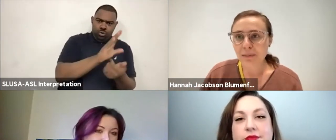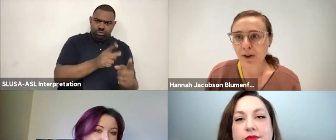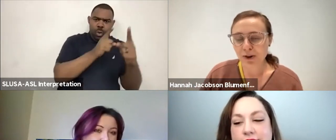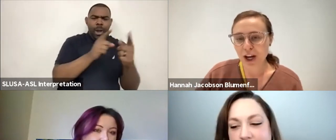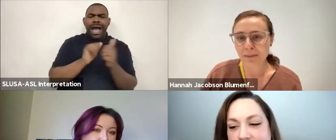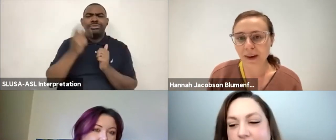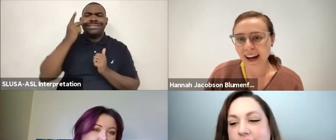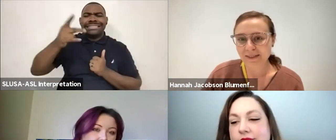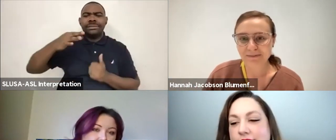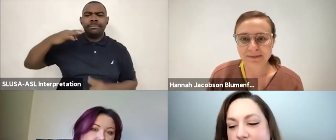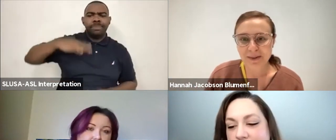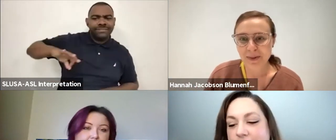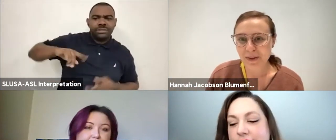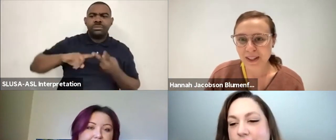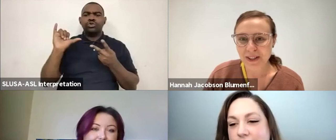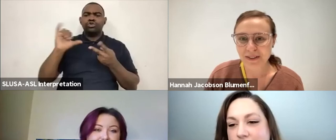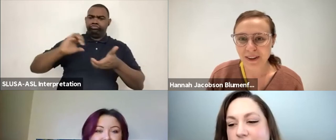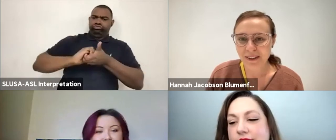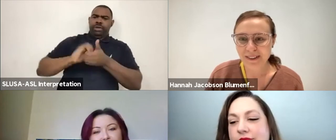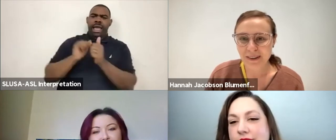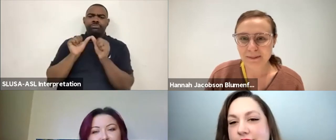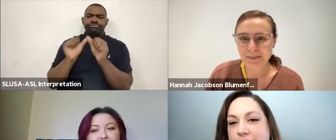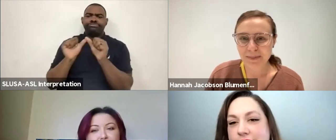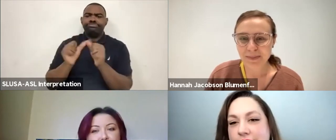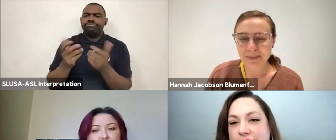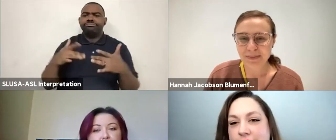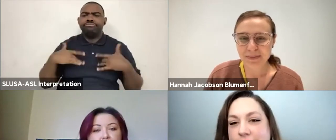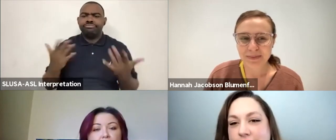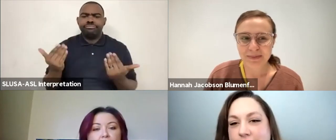that partnership between the two of you?